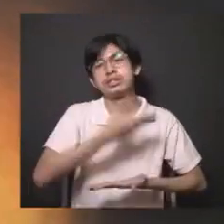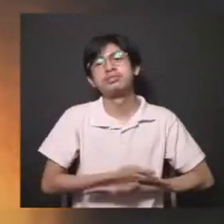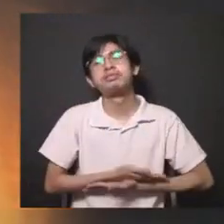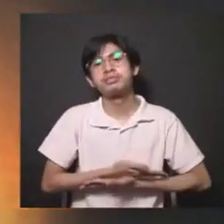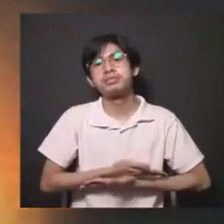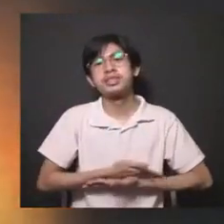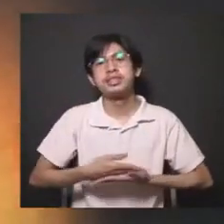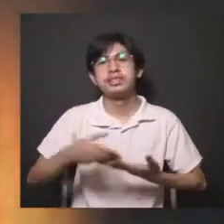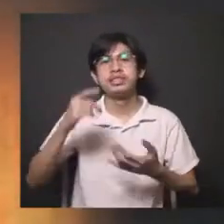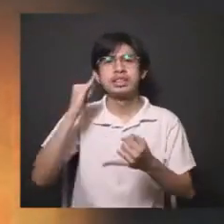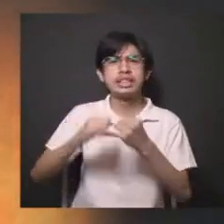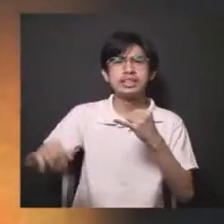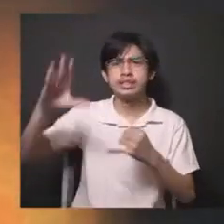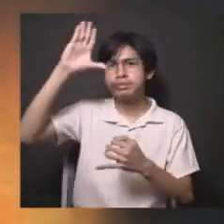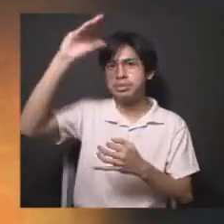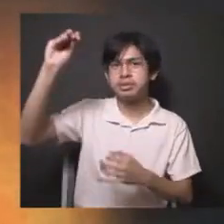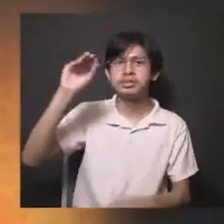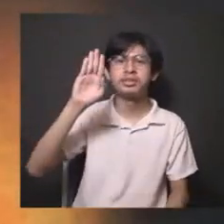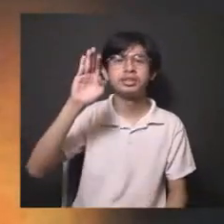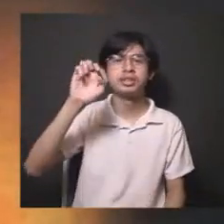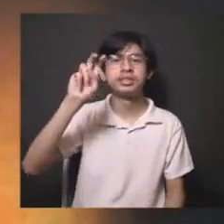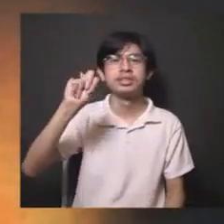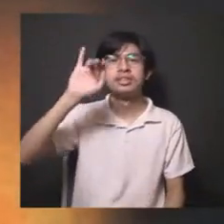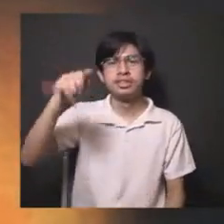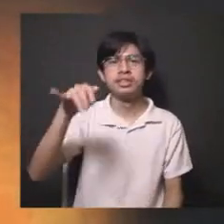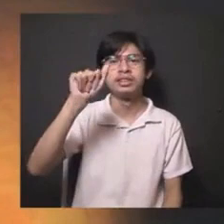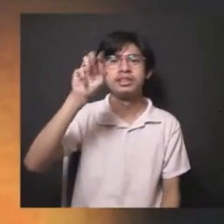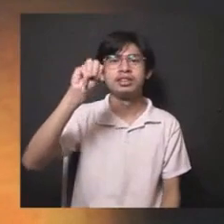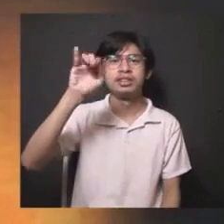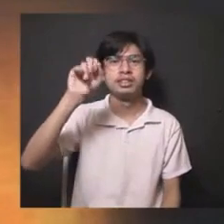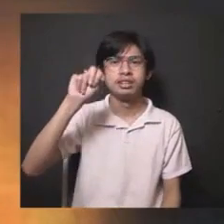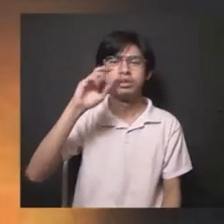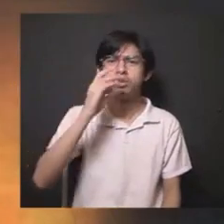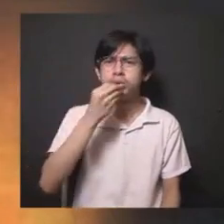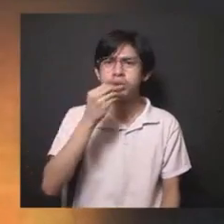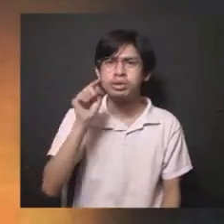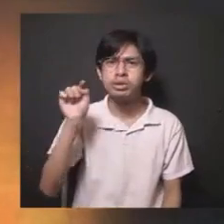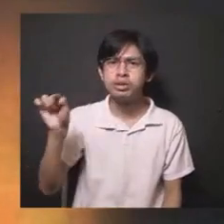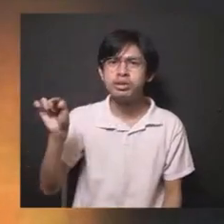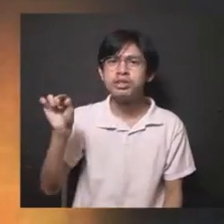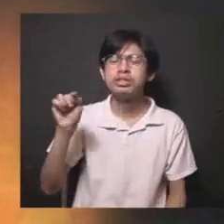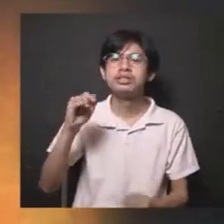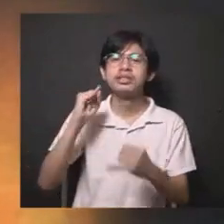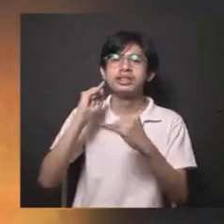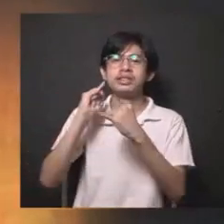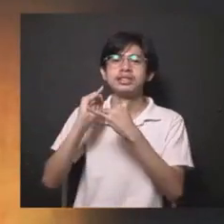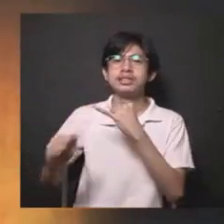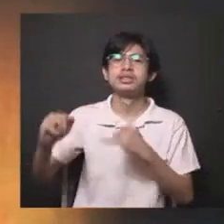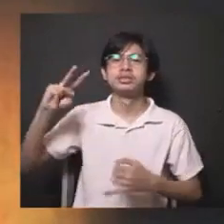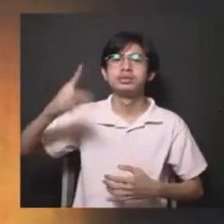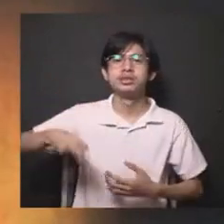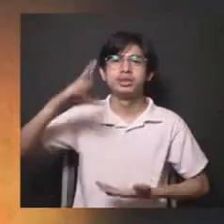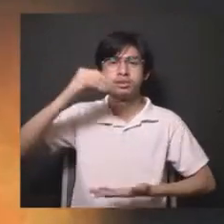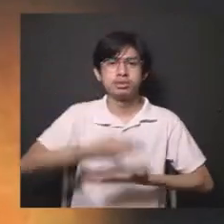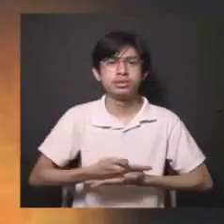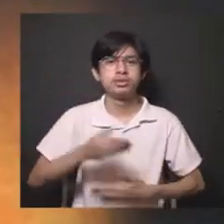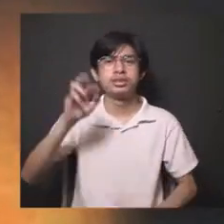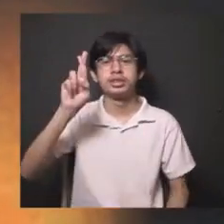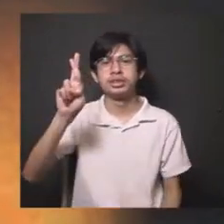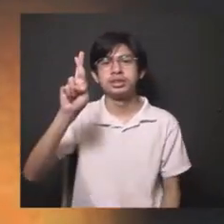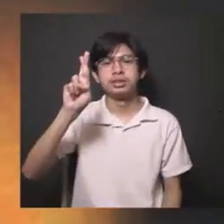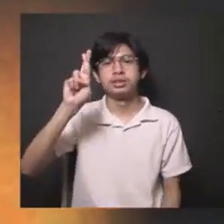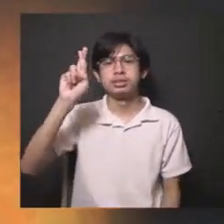of Benjamin. Who is Benjamin? Benjamin is the second son of Rachel. So he is the only